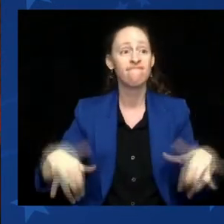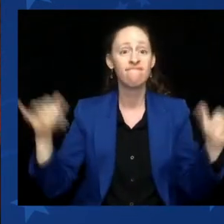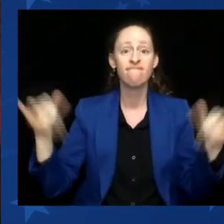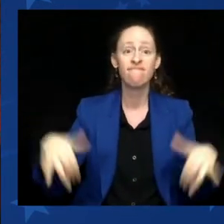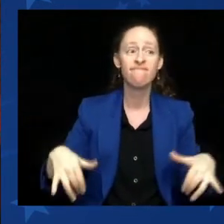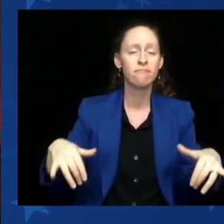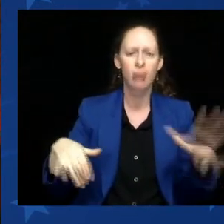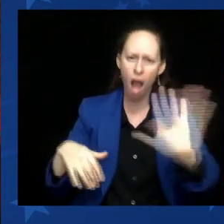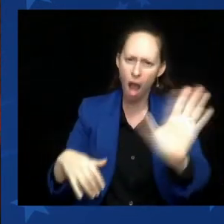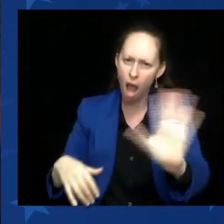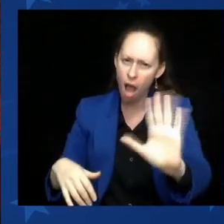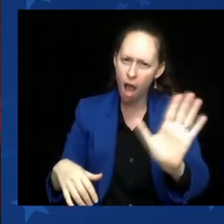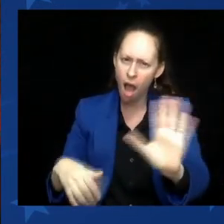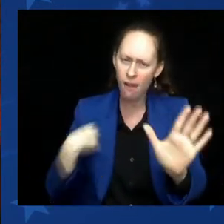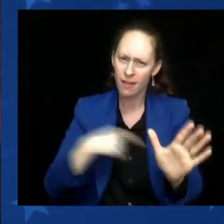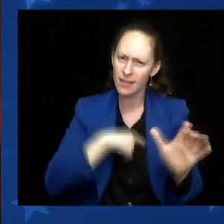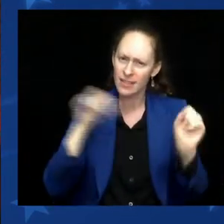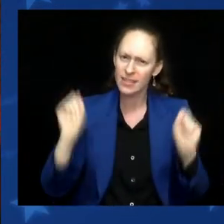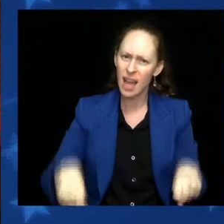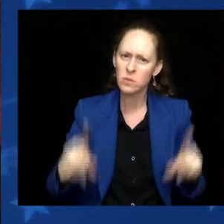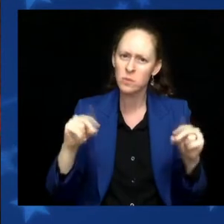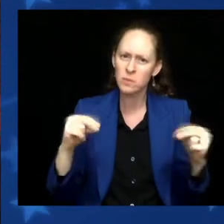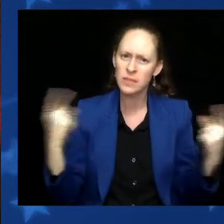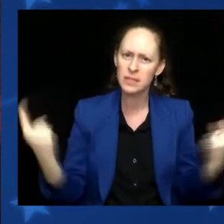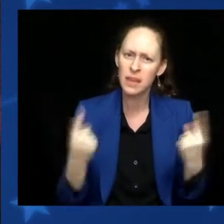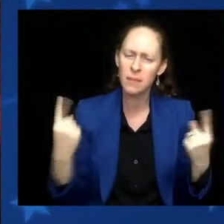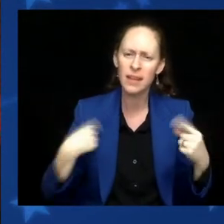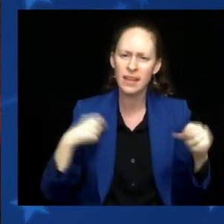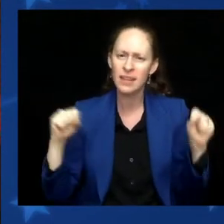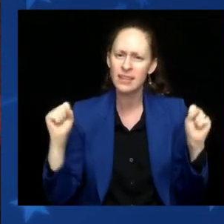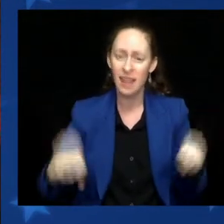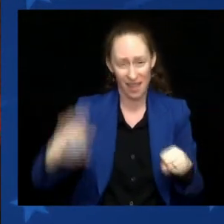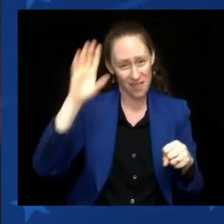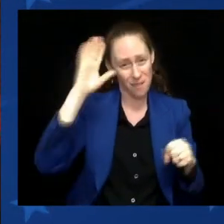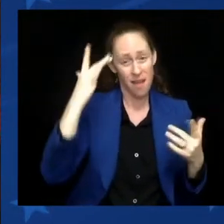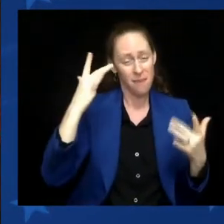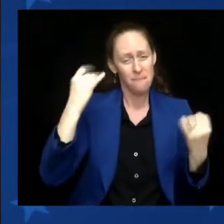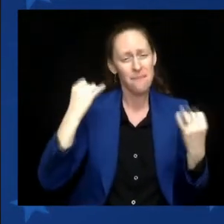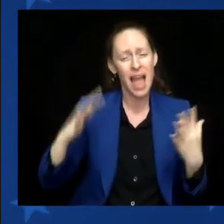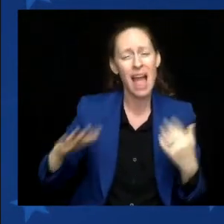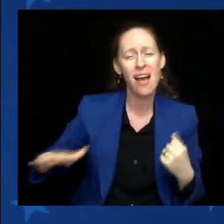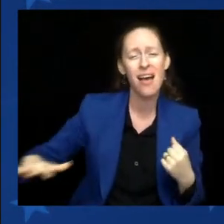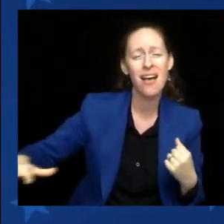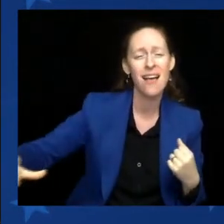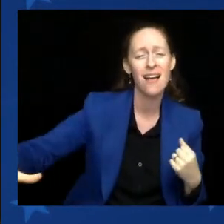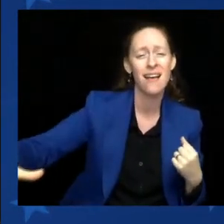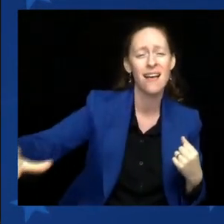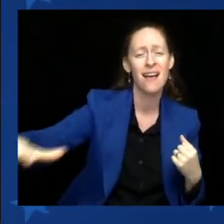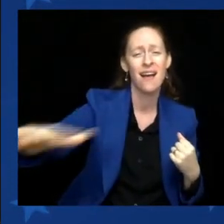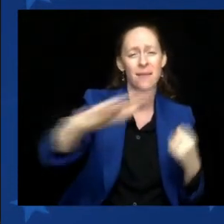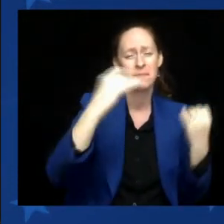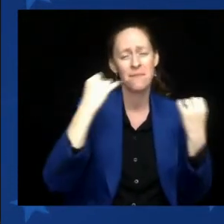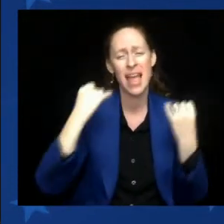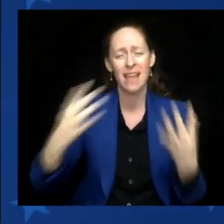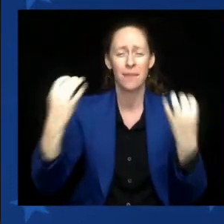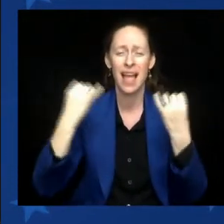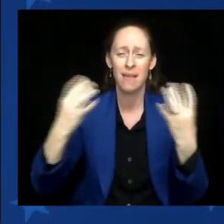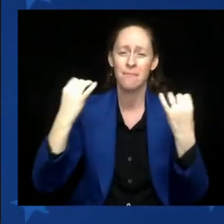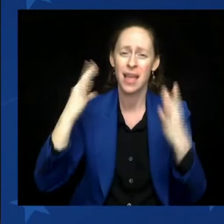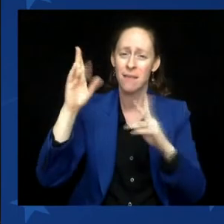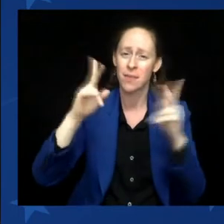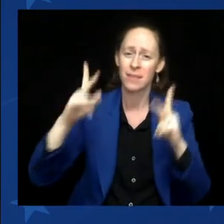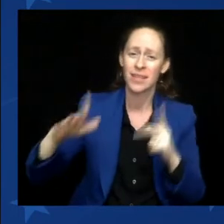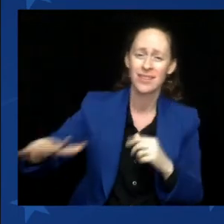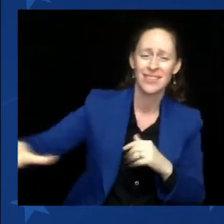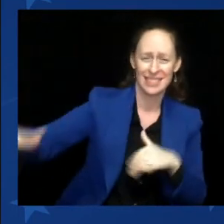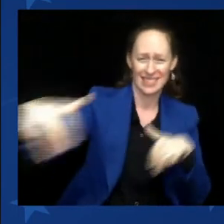far more Americans from every background and belief who reject the extreme MAGA ideology than